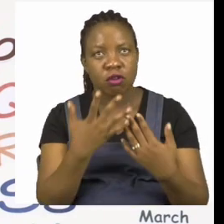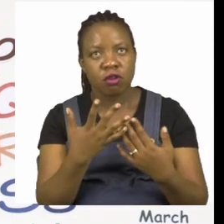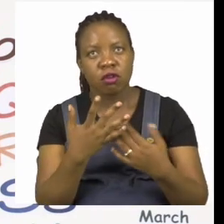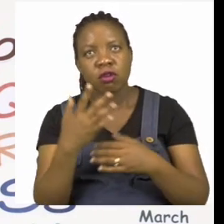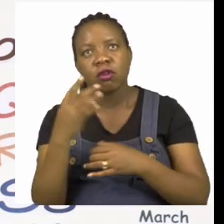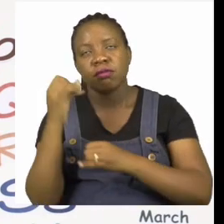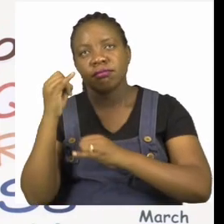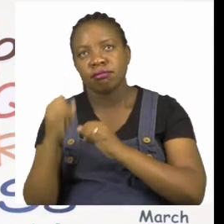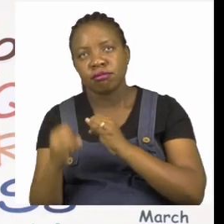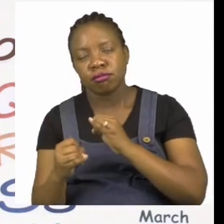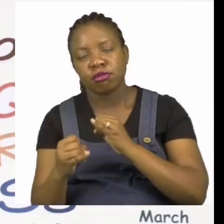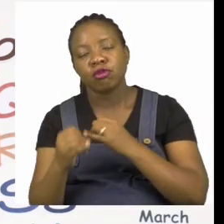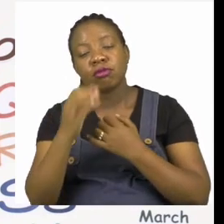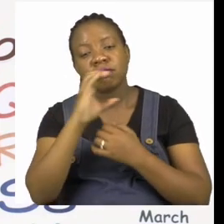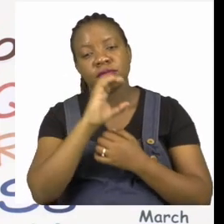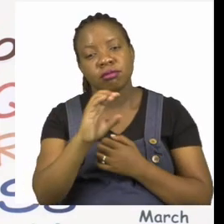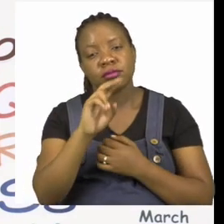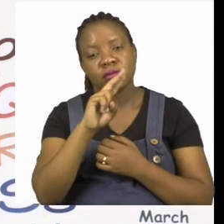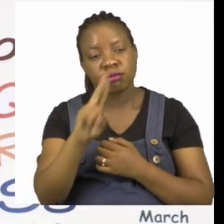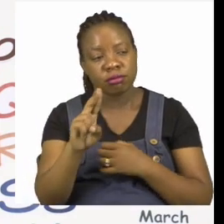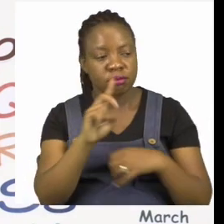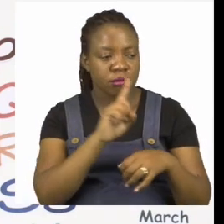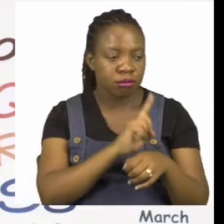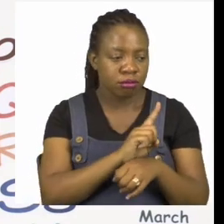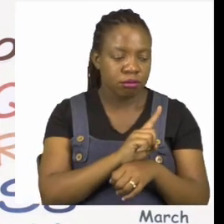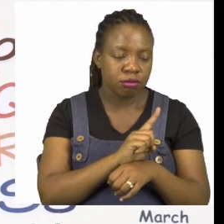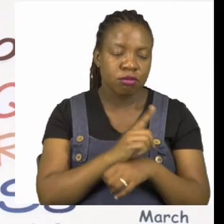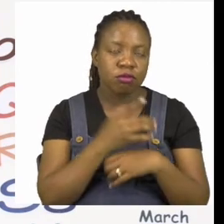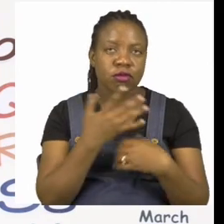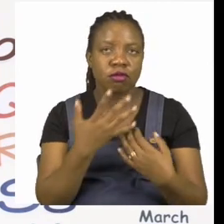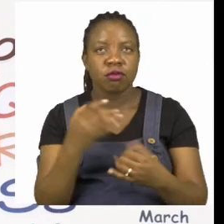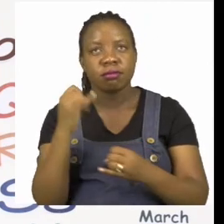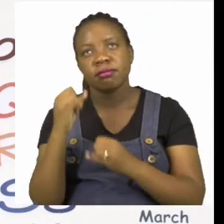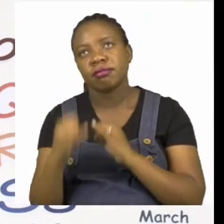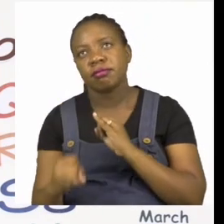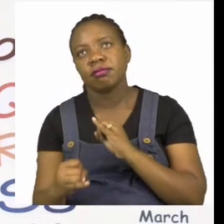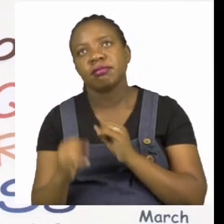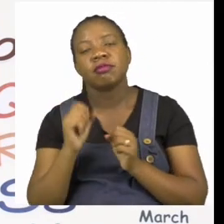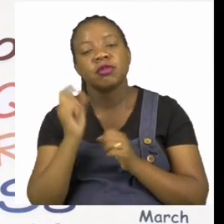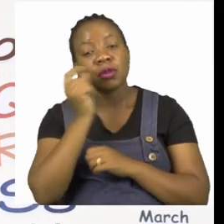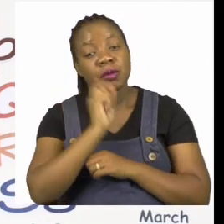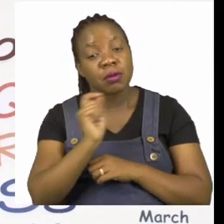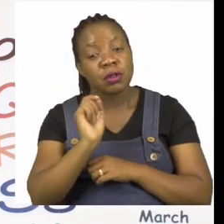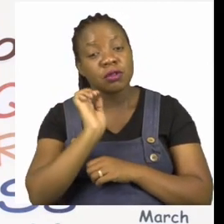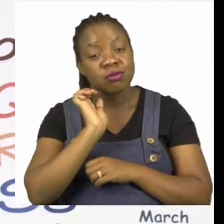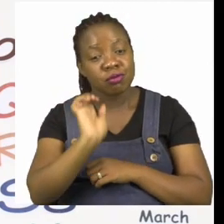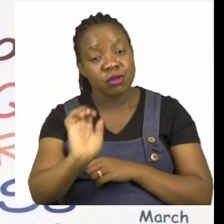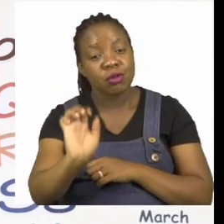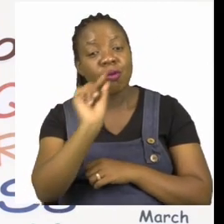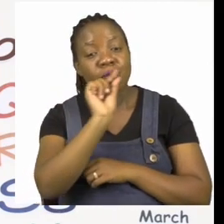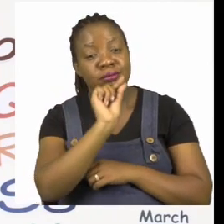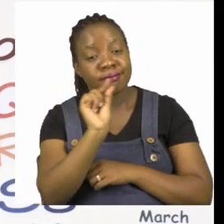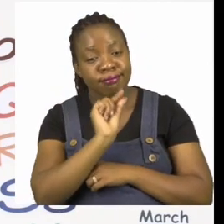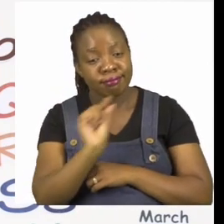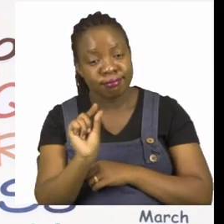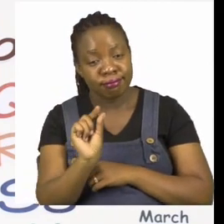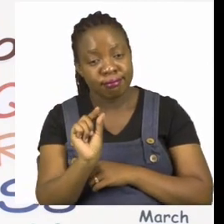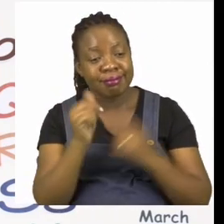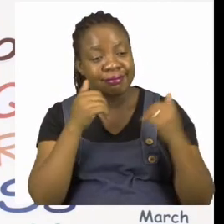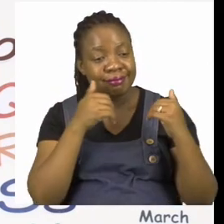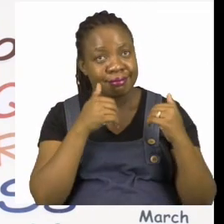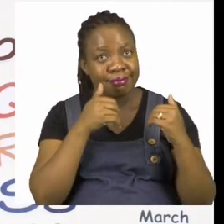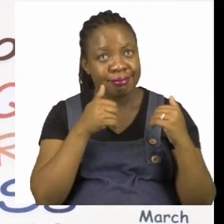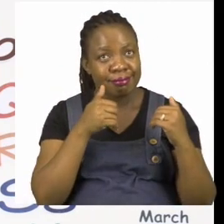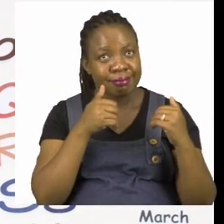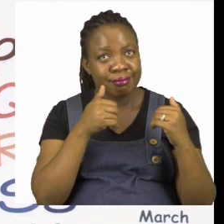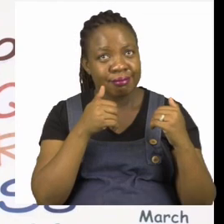e, sh. Now you can hear the sh sound is the same. So that is my one word. I'm